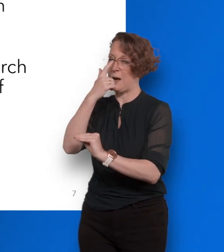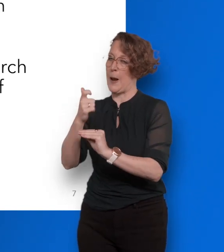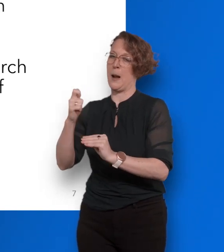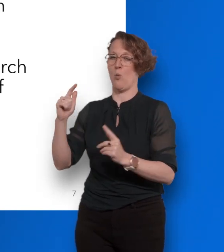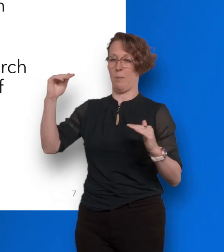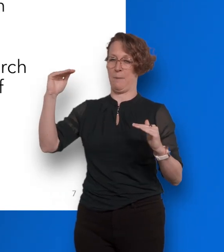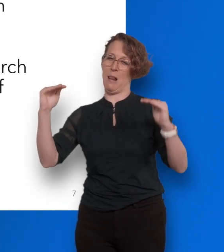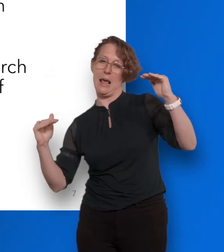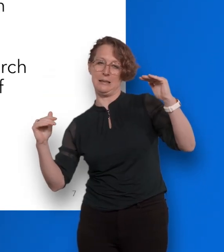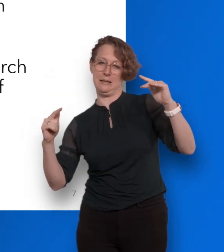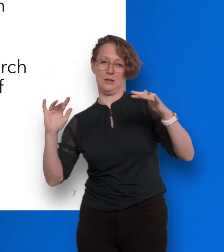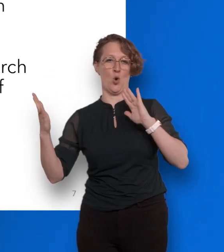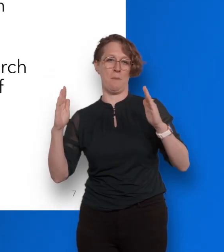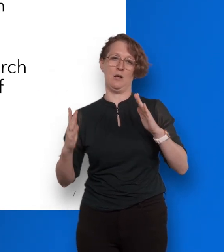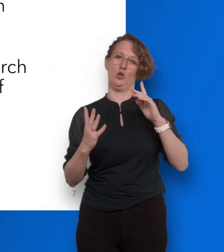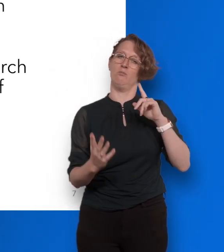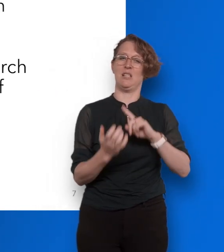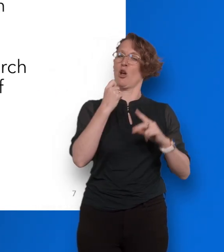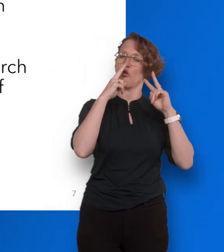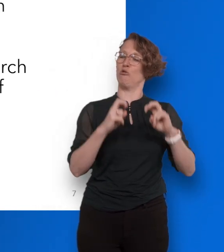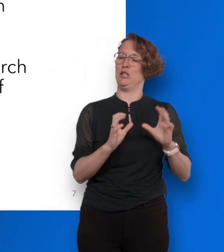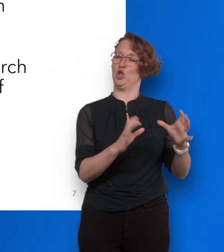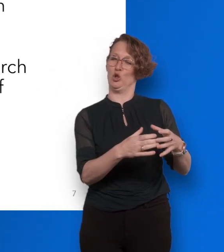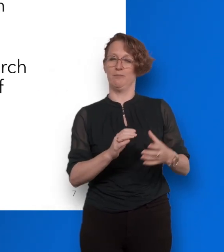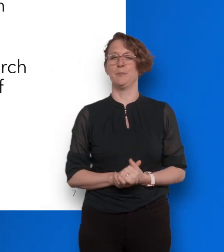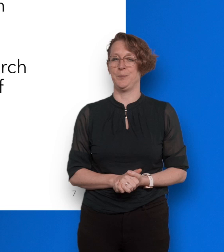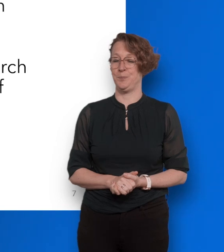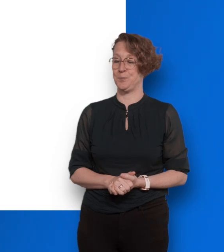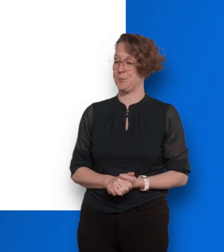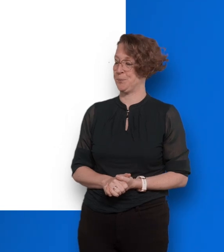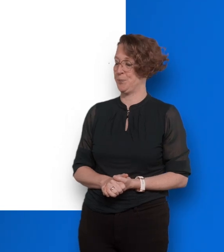individuals might be slightly less. Next slide, please.